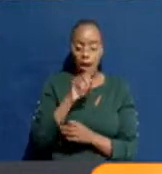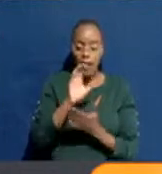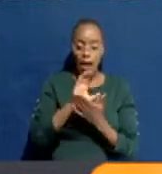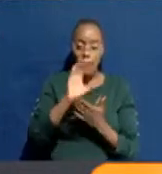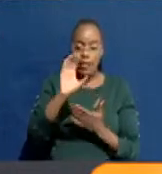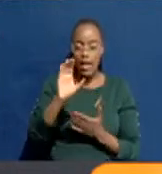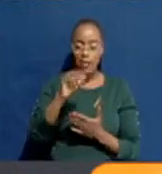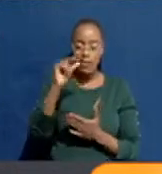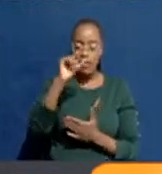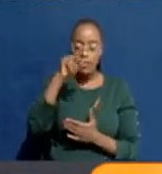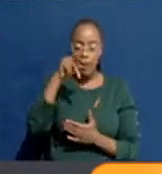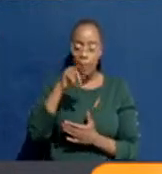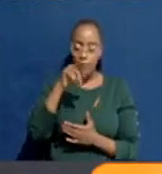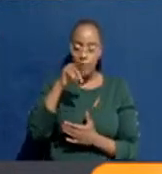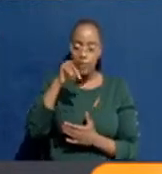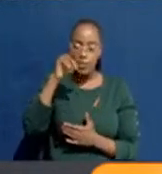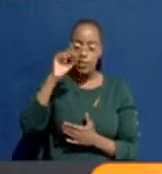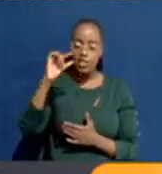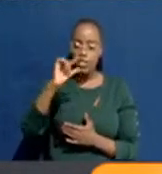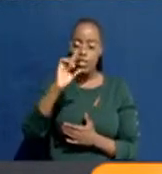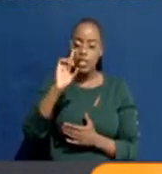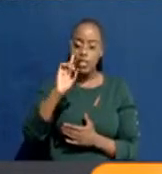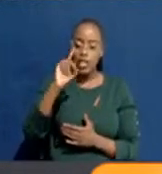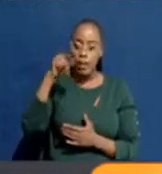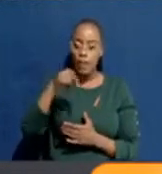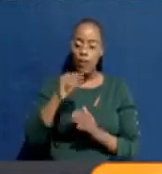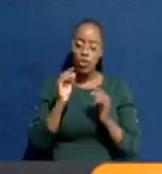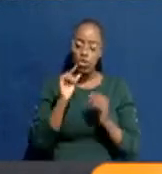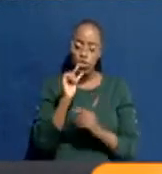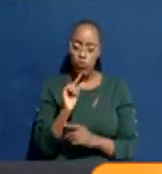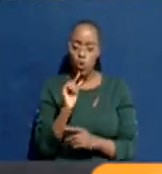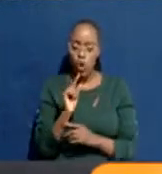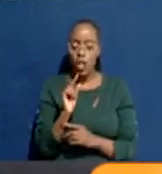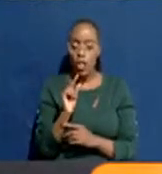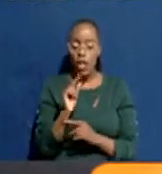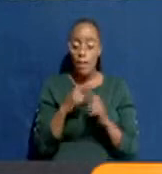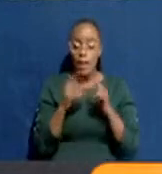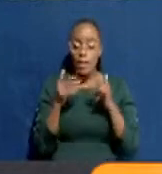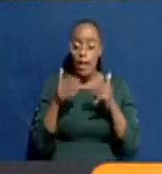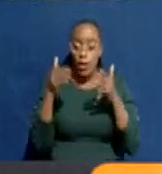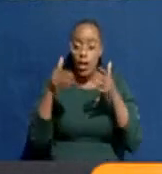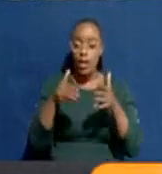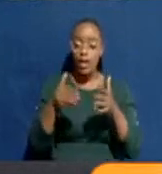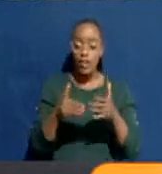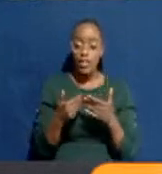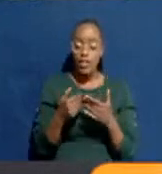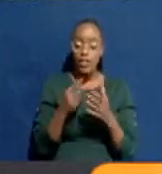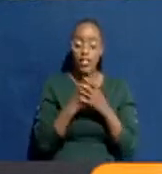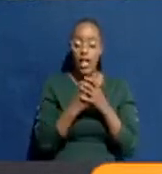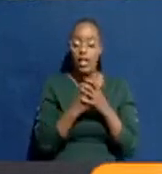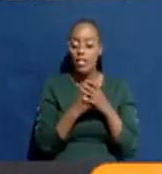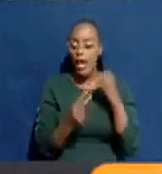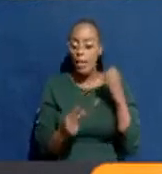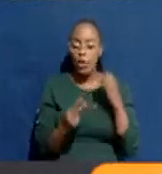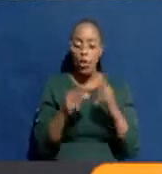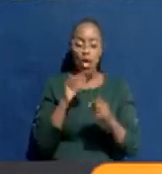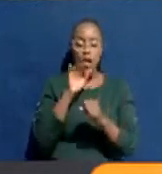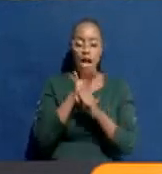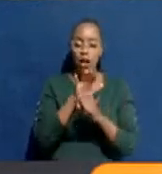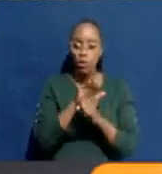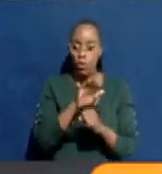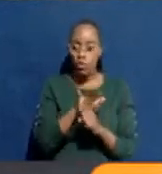capita GDP was a partly small figure. Currently, it is a multiple of that. As we talk